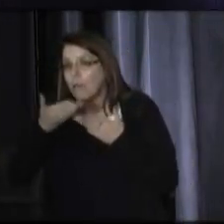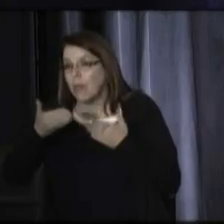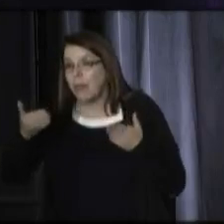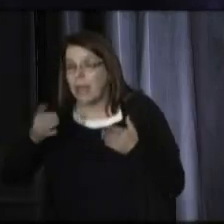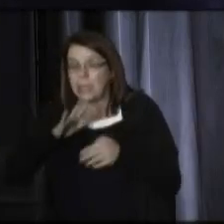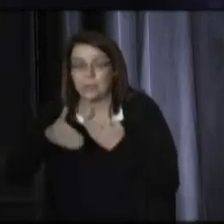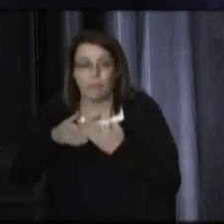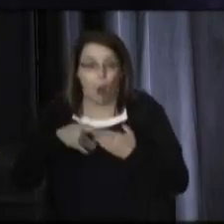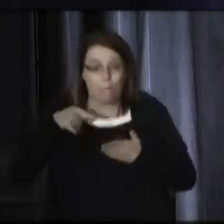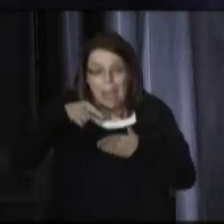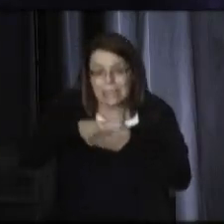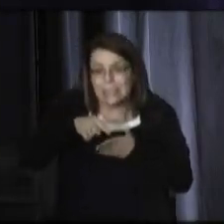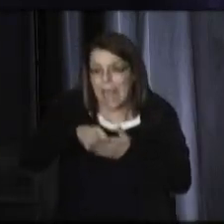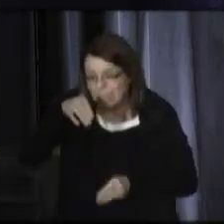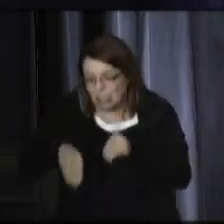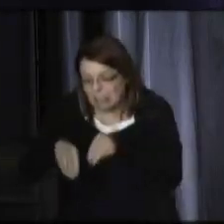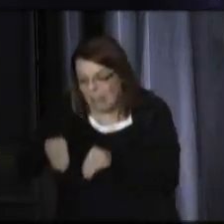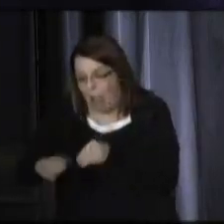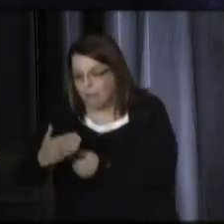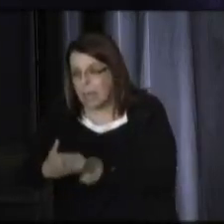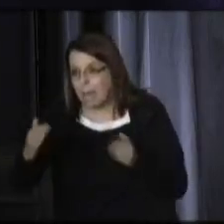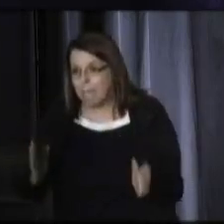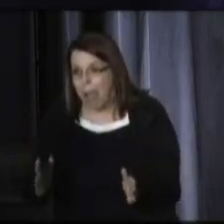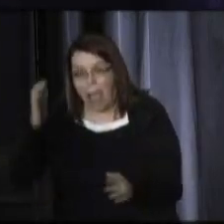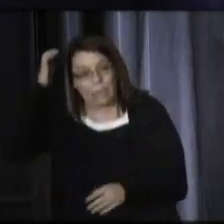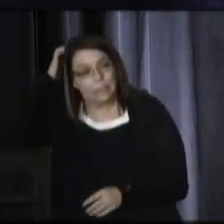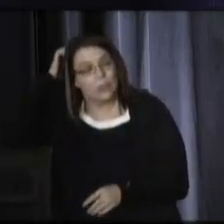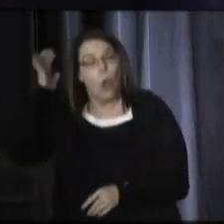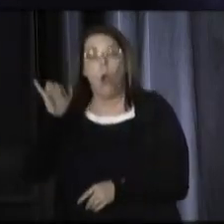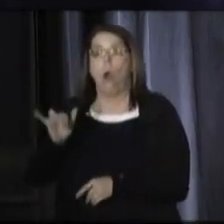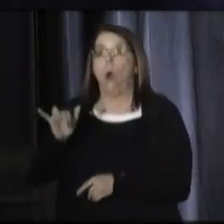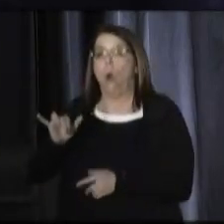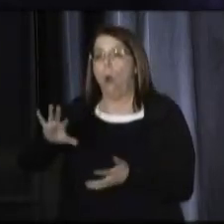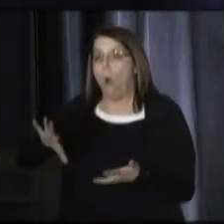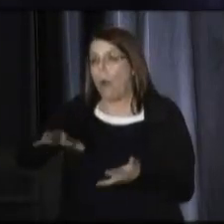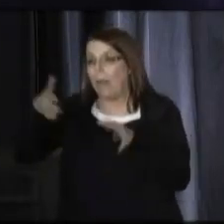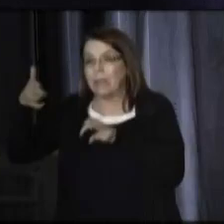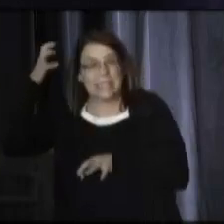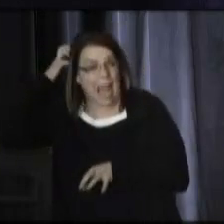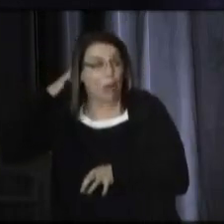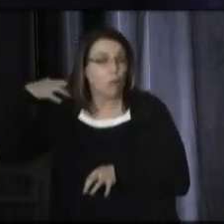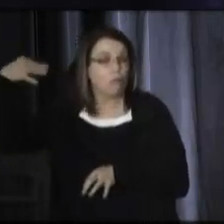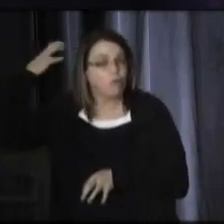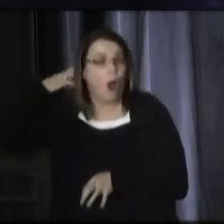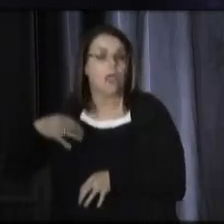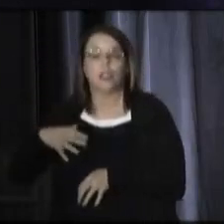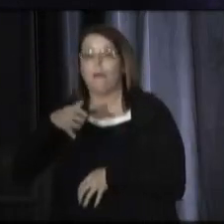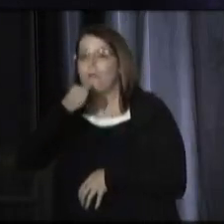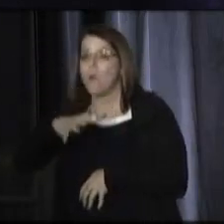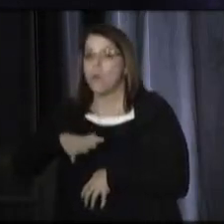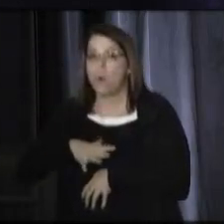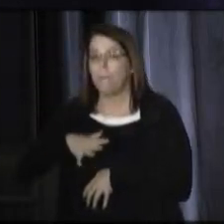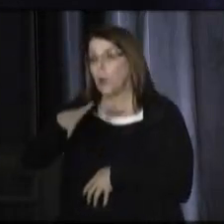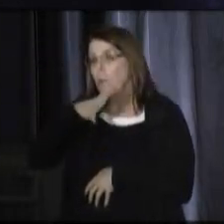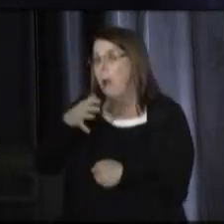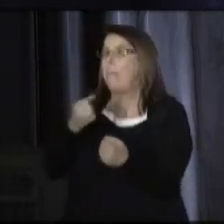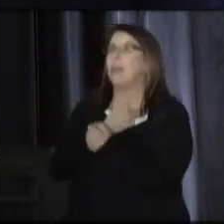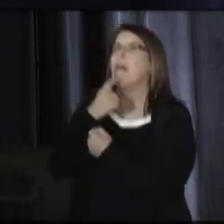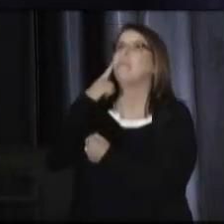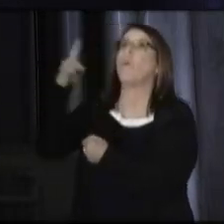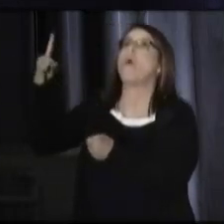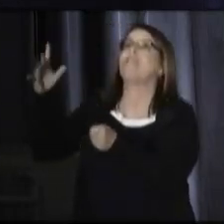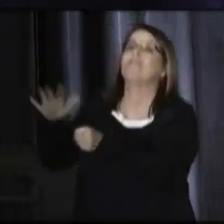"Mushroom right here!" And he joyfully plunged both his little hands into the earth to reap it.